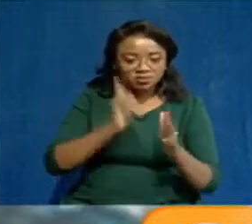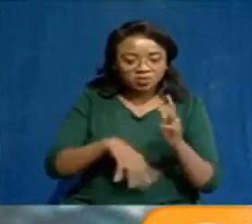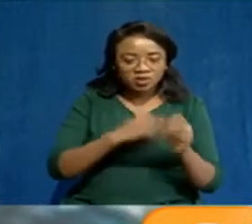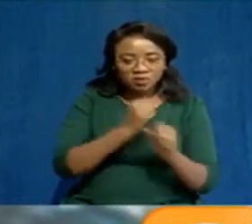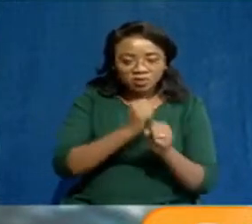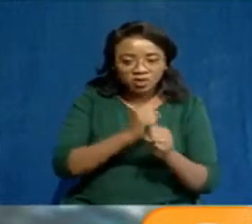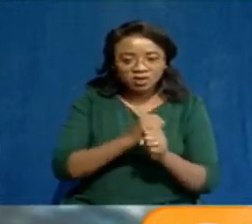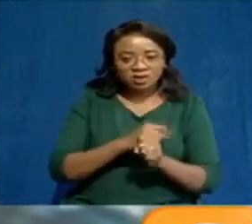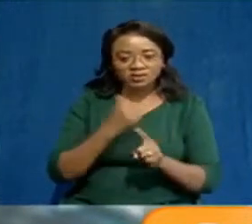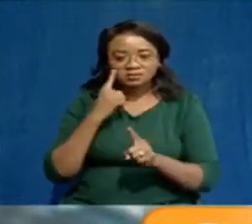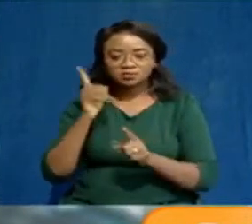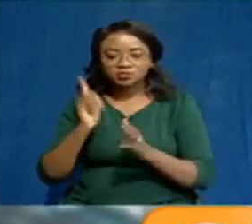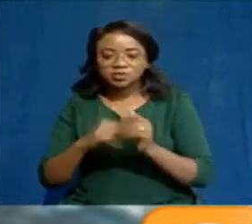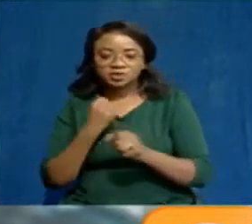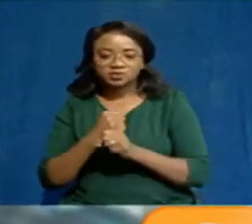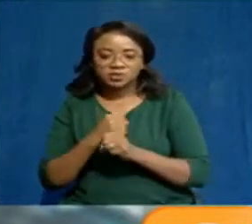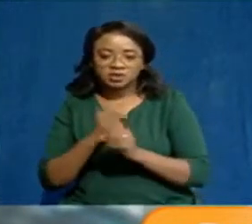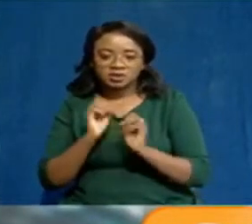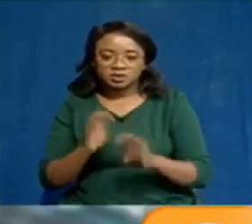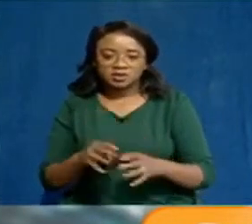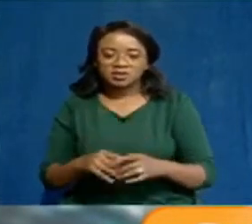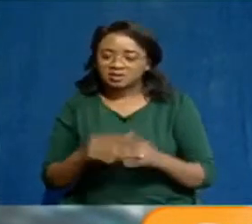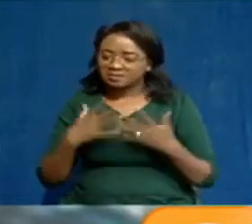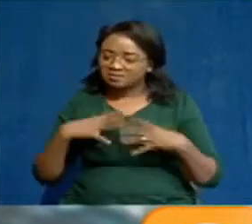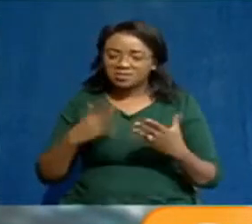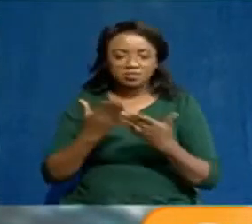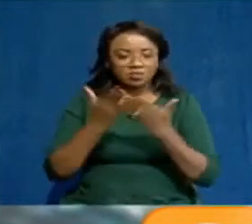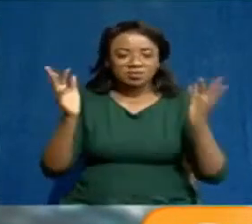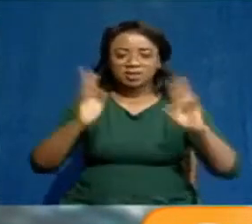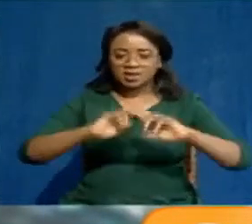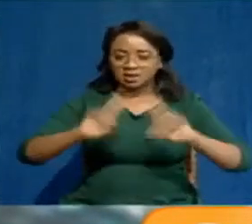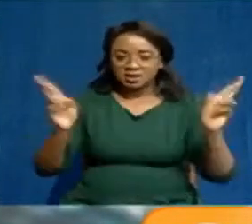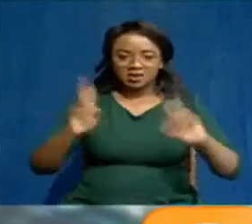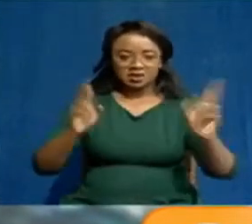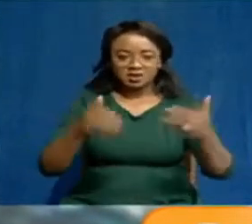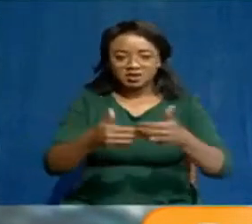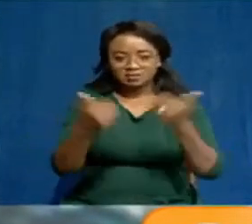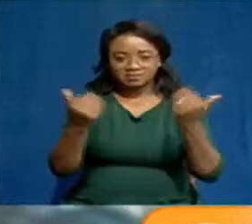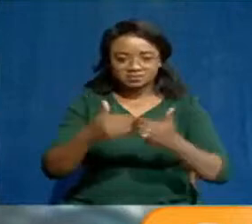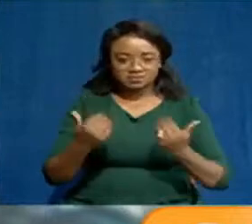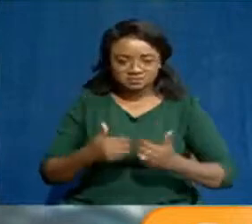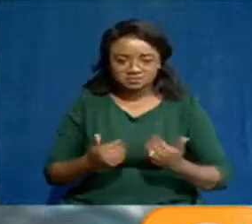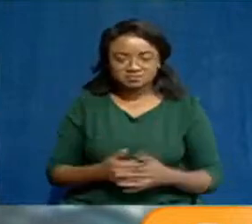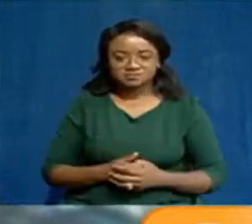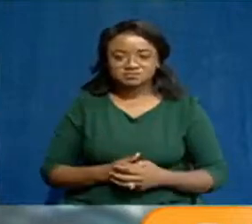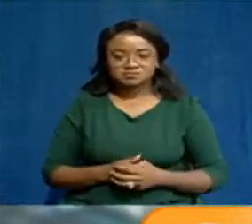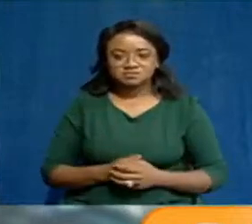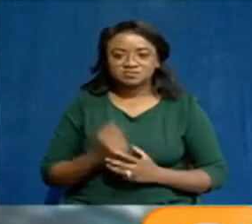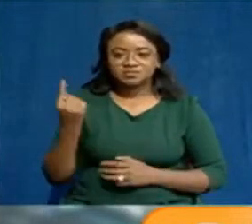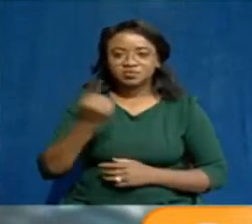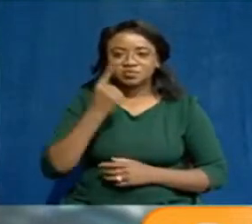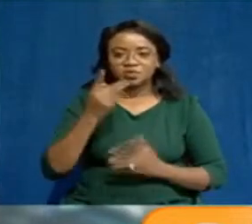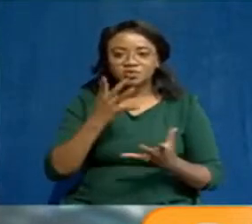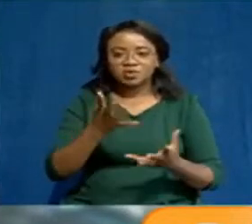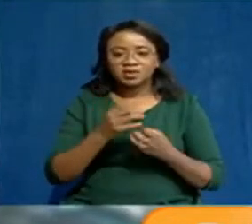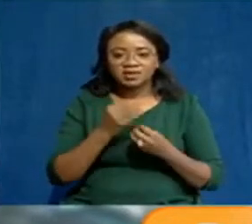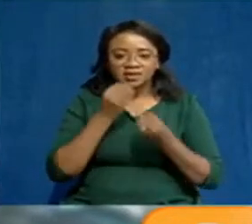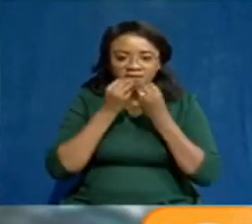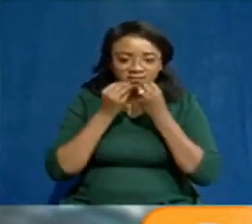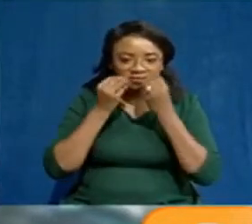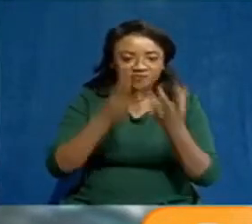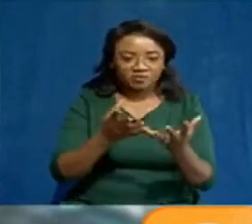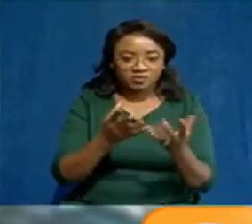said people are willing to segregate so long as there is that information, which is